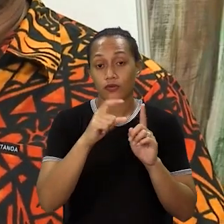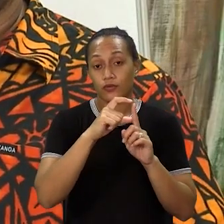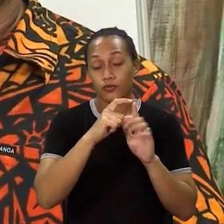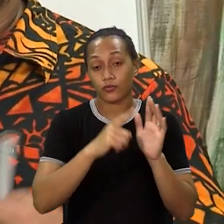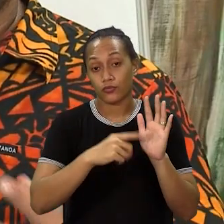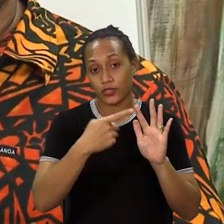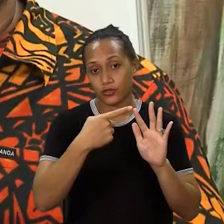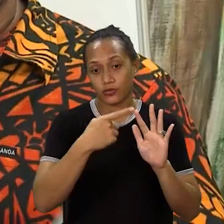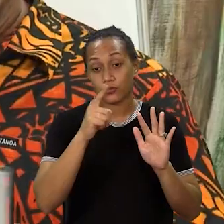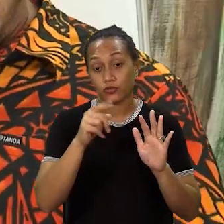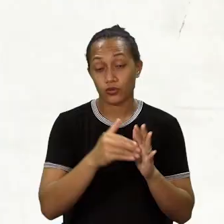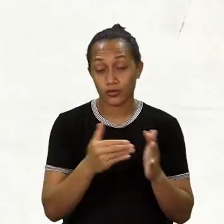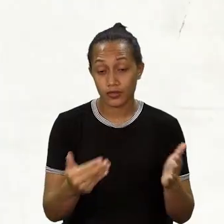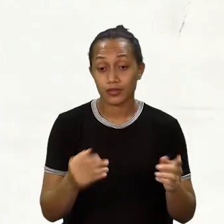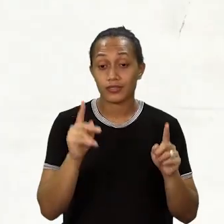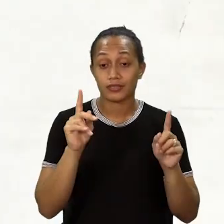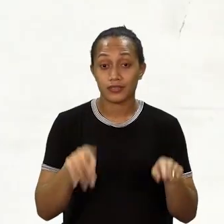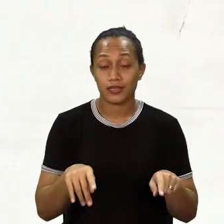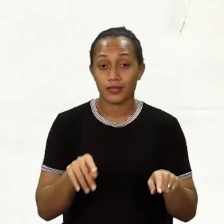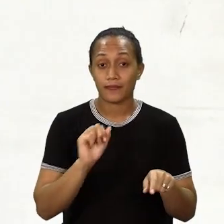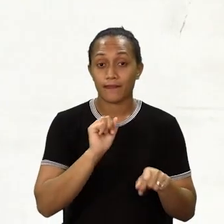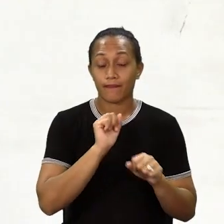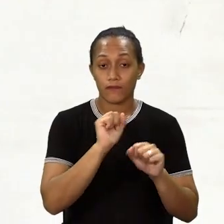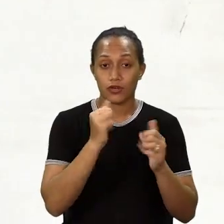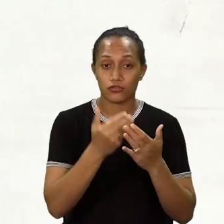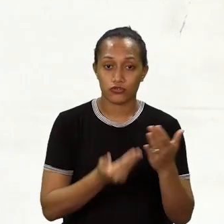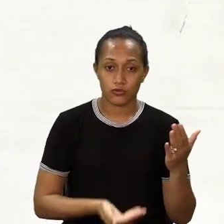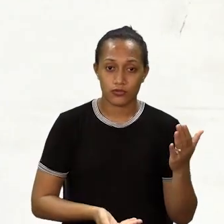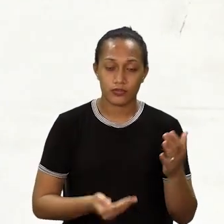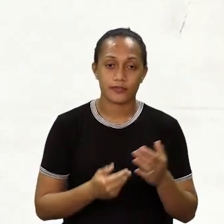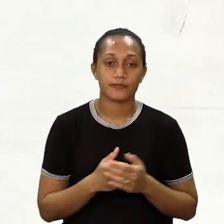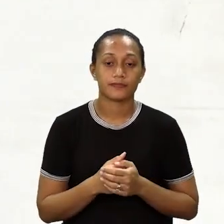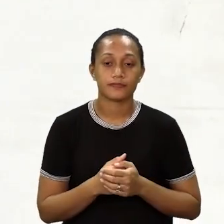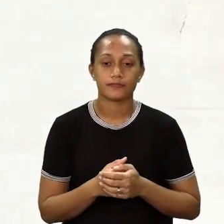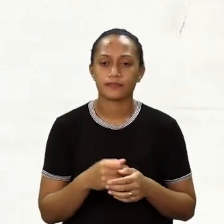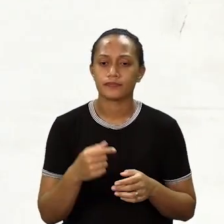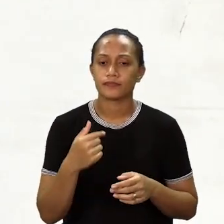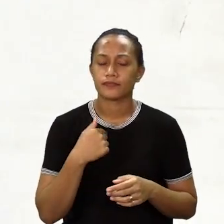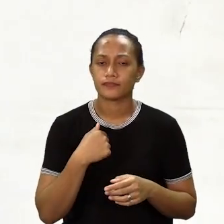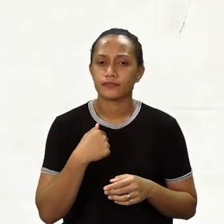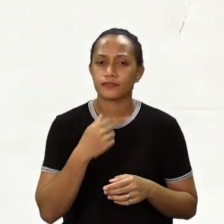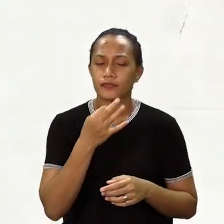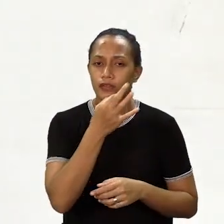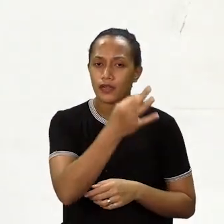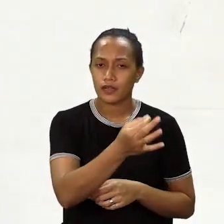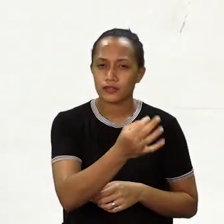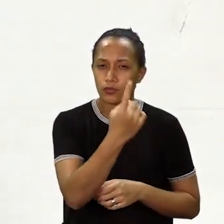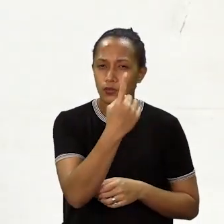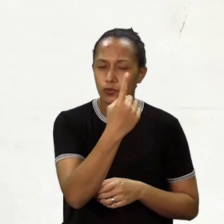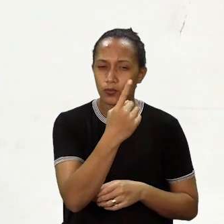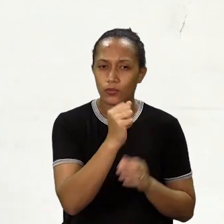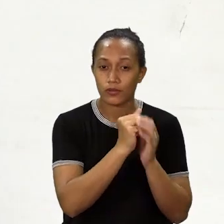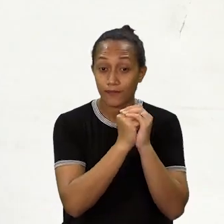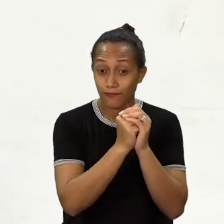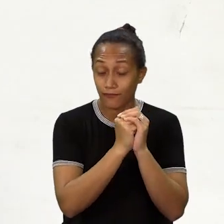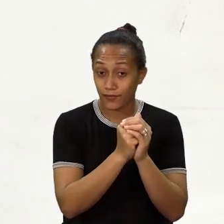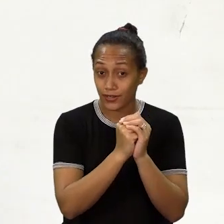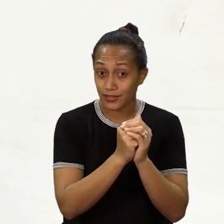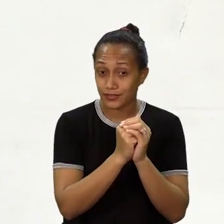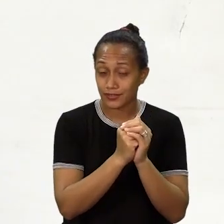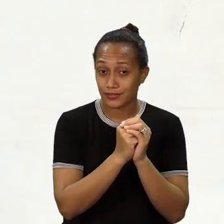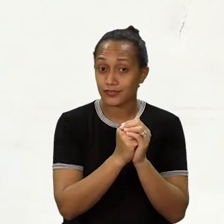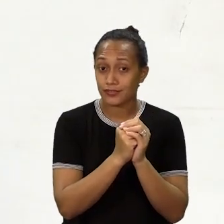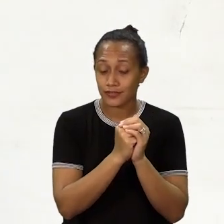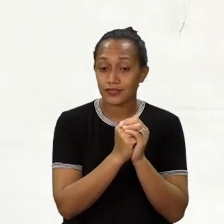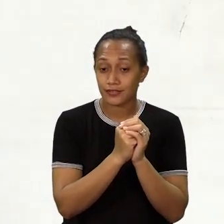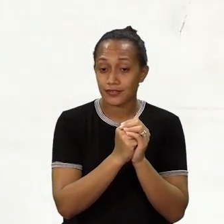to work on riddles. Okay, now it is time for our story. I have invited